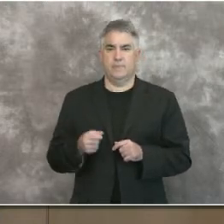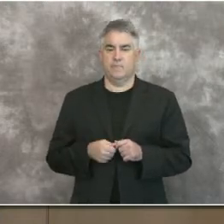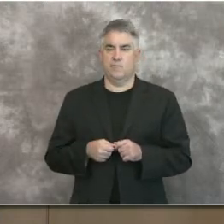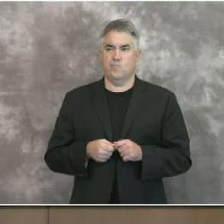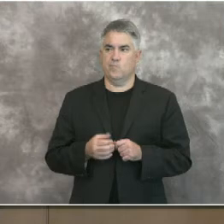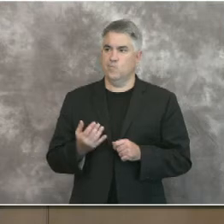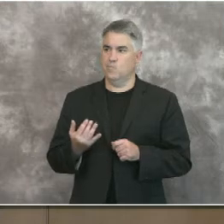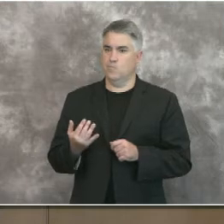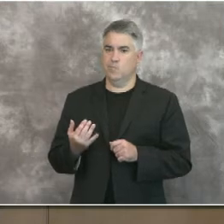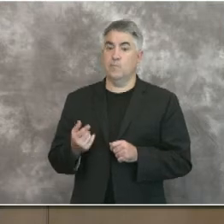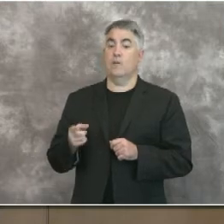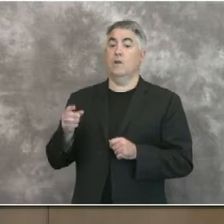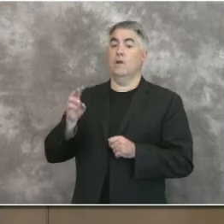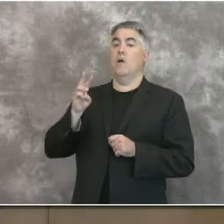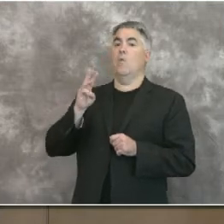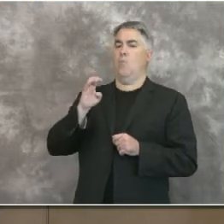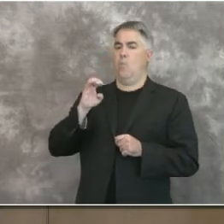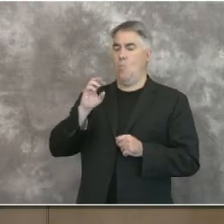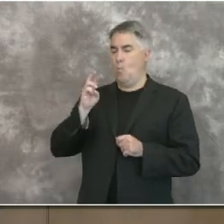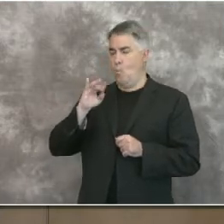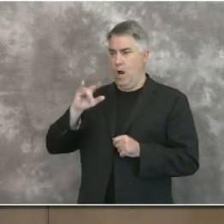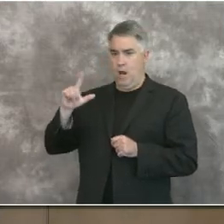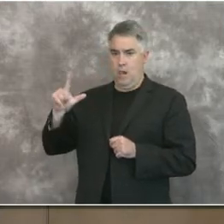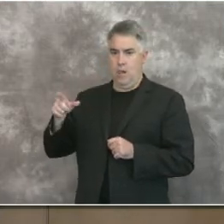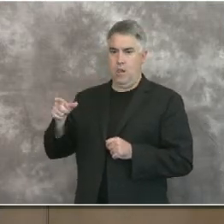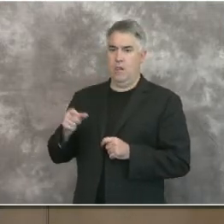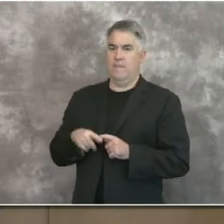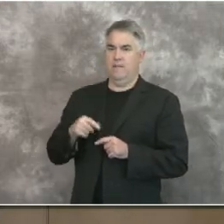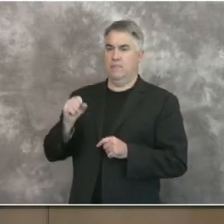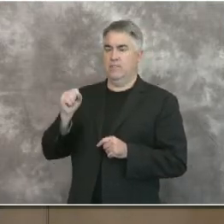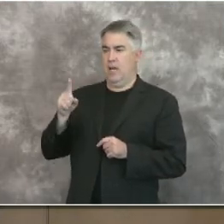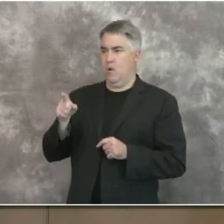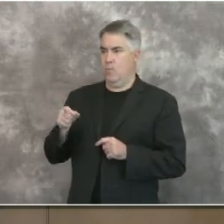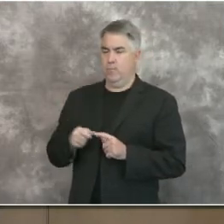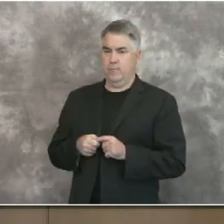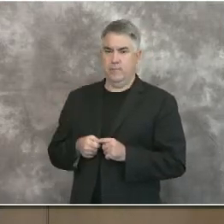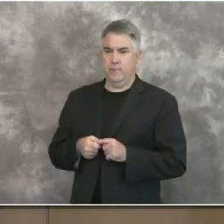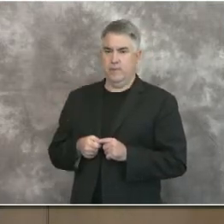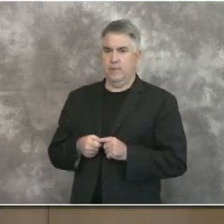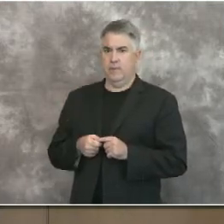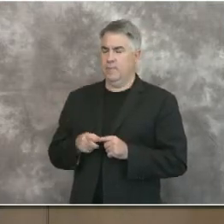Will Huntsberry with Voice of San Diego, please state your question.